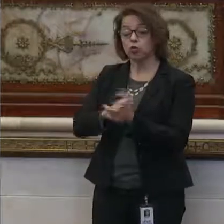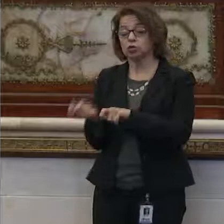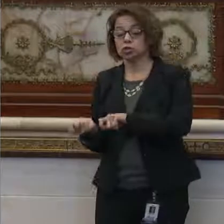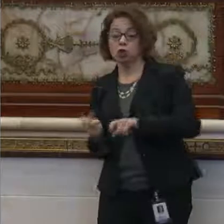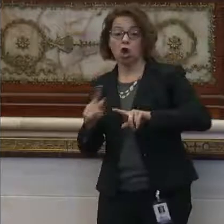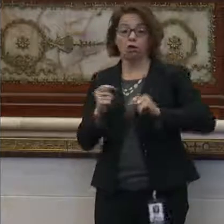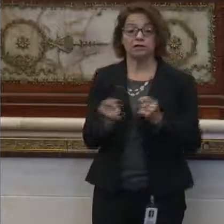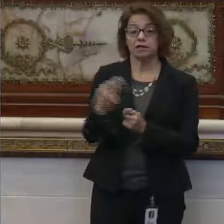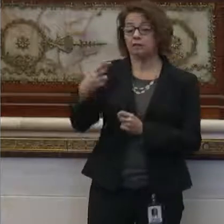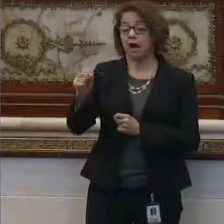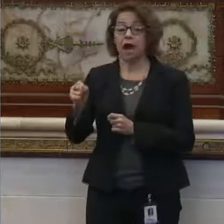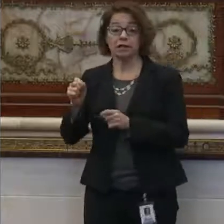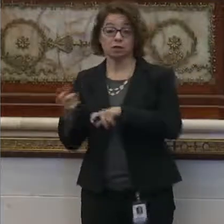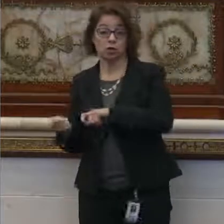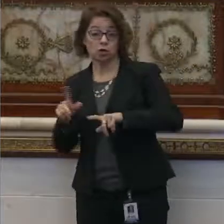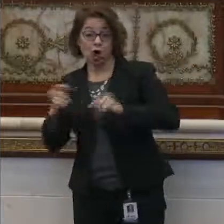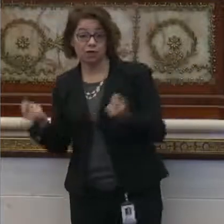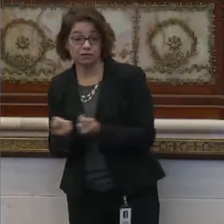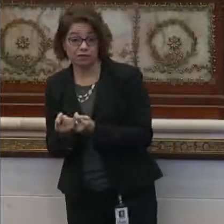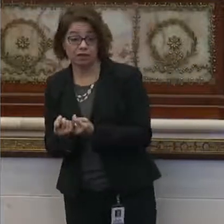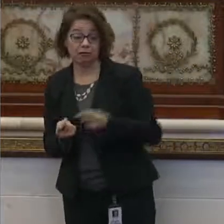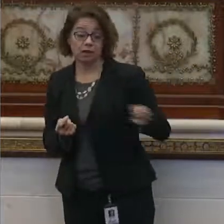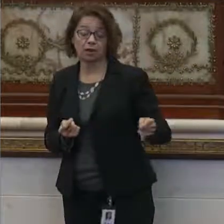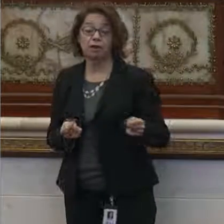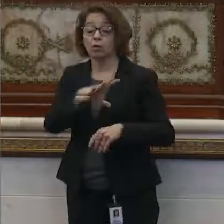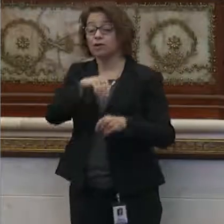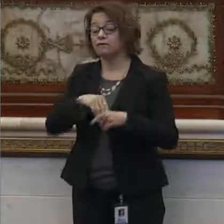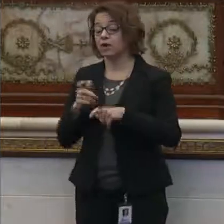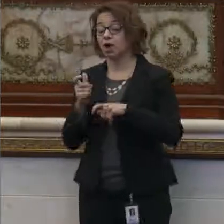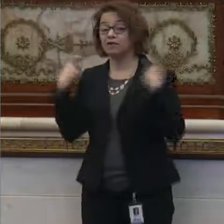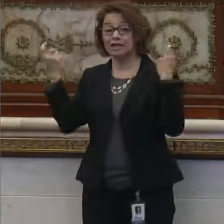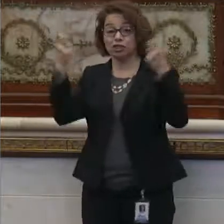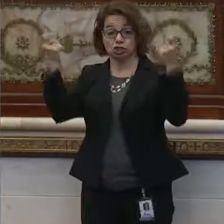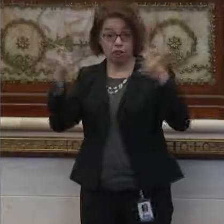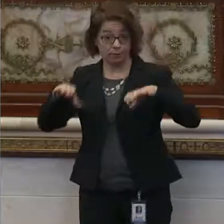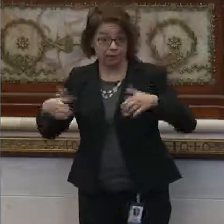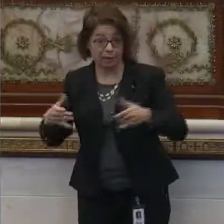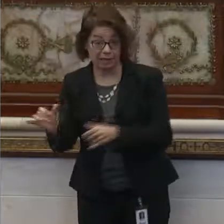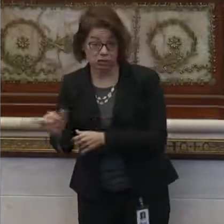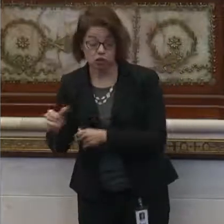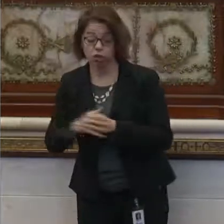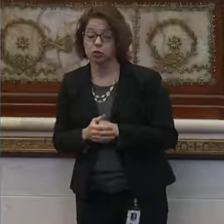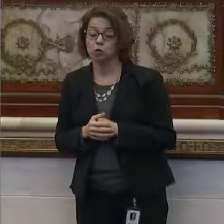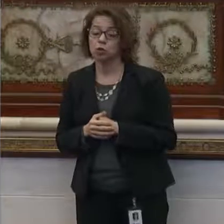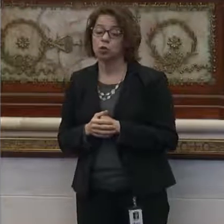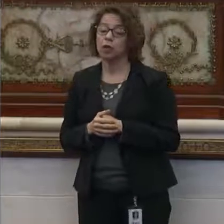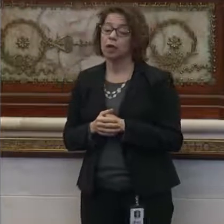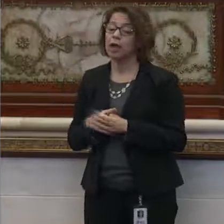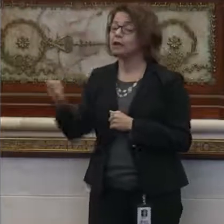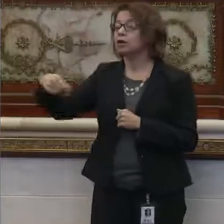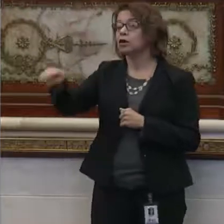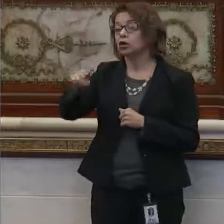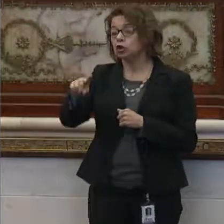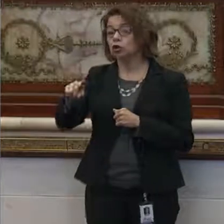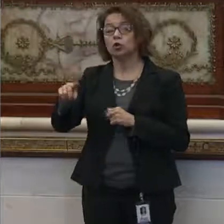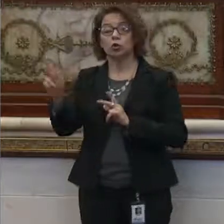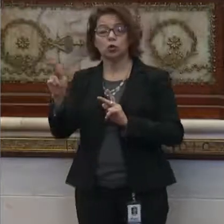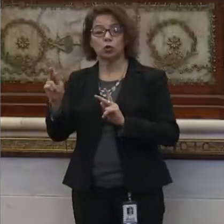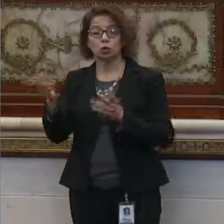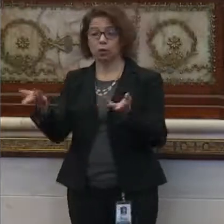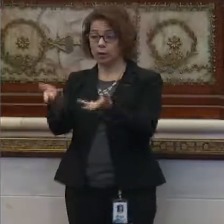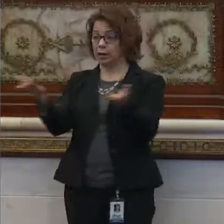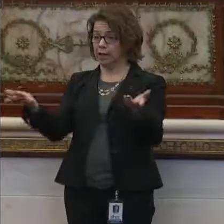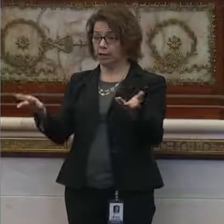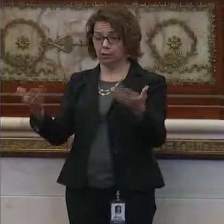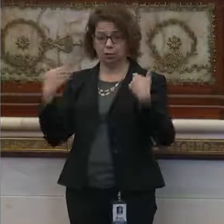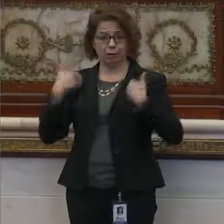team. We're part of some gym classes. And for any of the council people on this call, we're always available